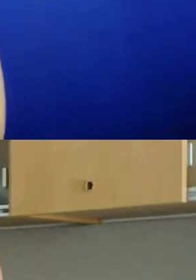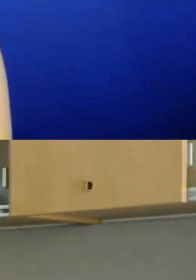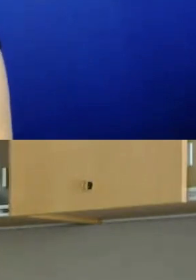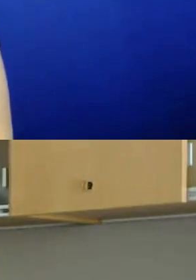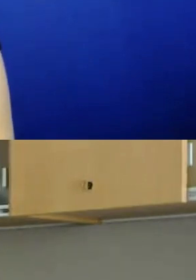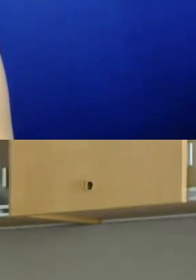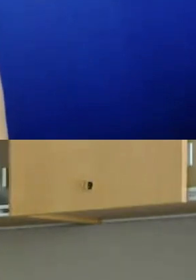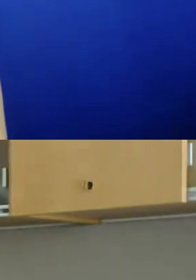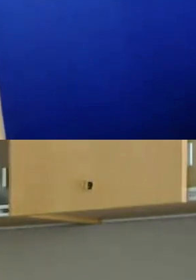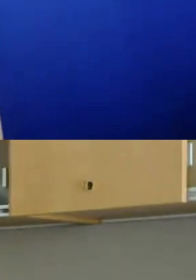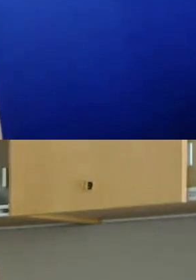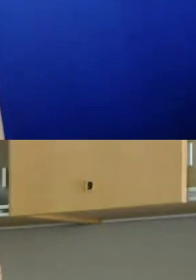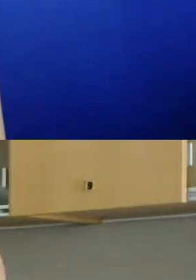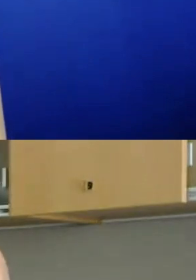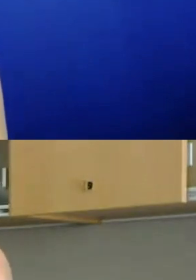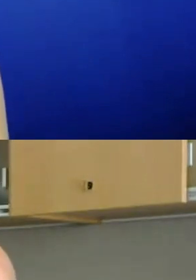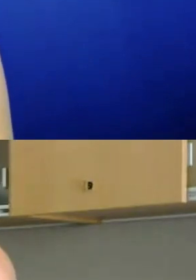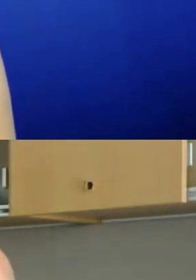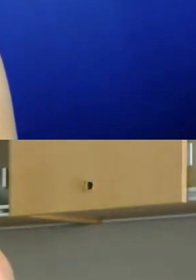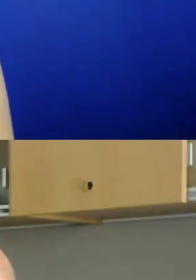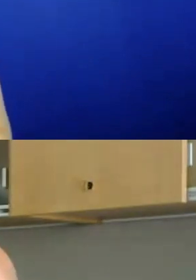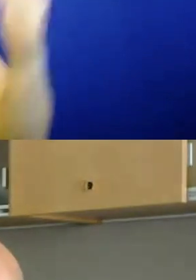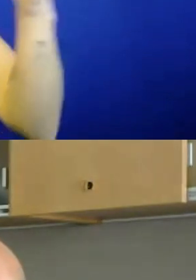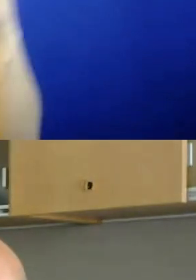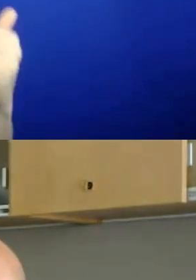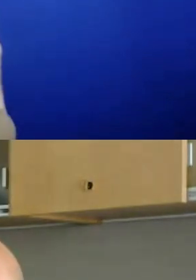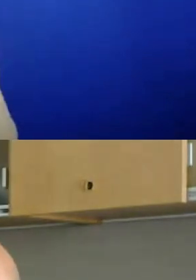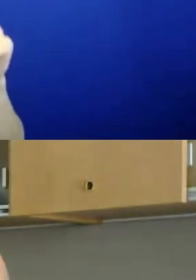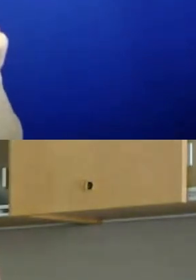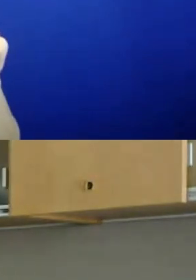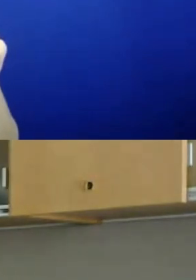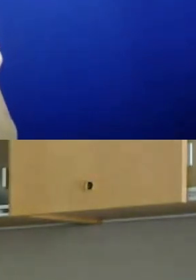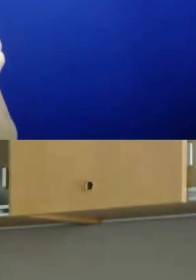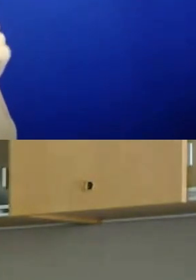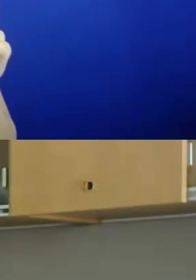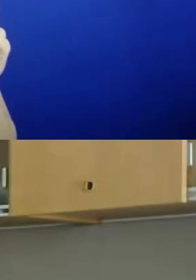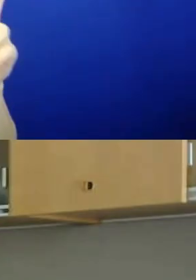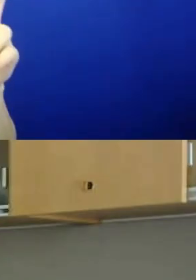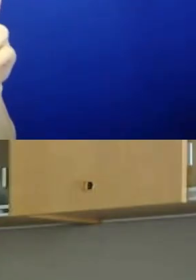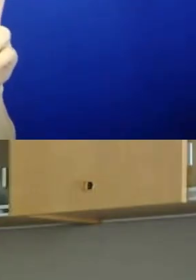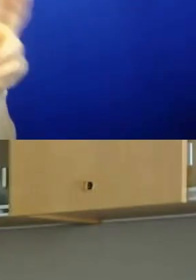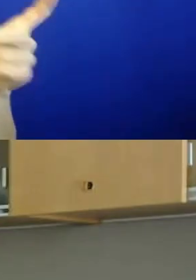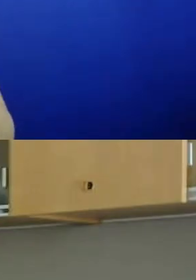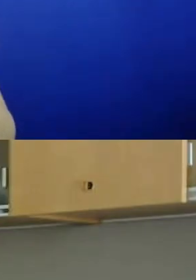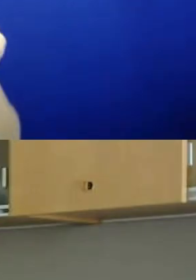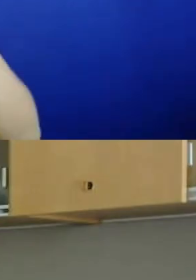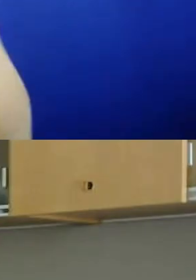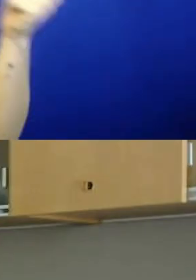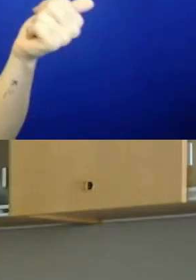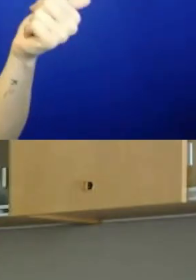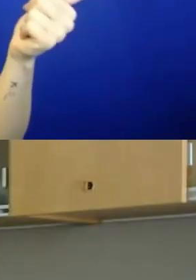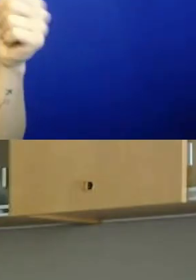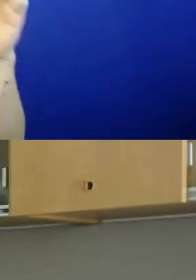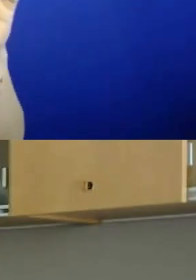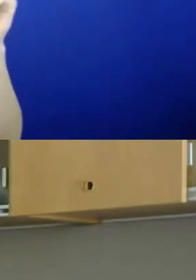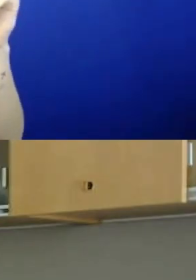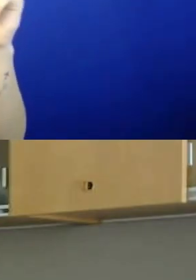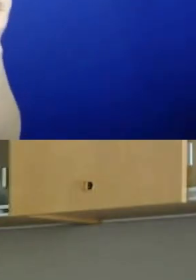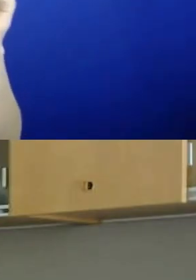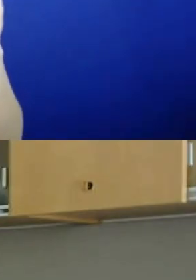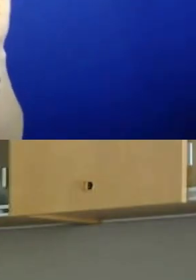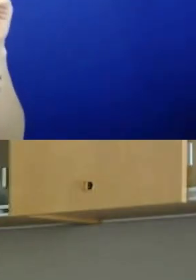appreciate that. Yep. So Lou asked, are other cannabinoids showing usefulness for